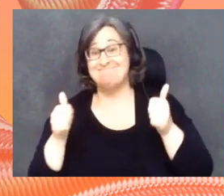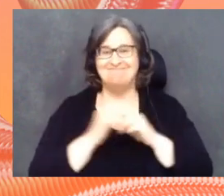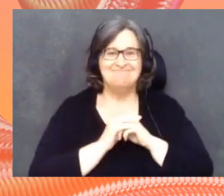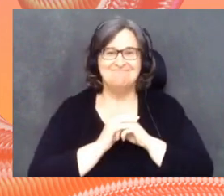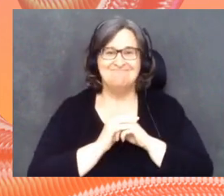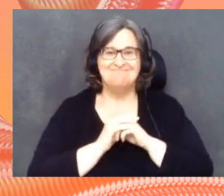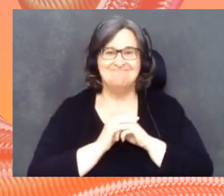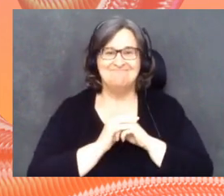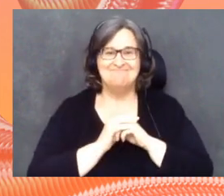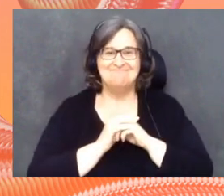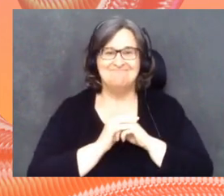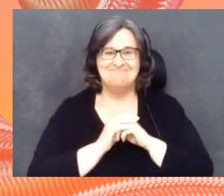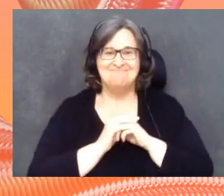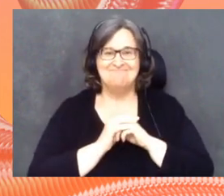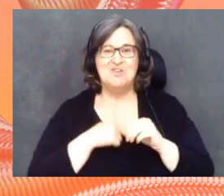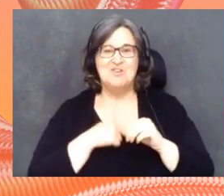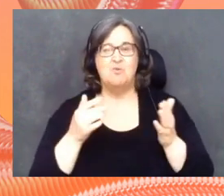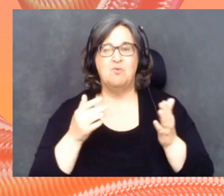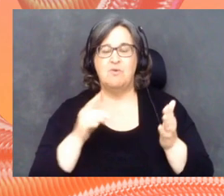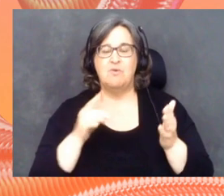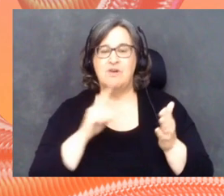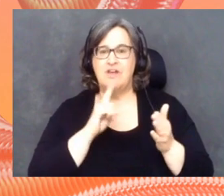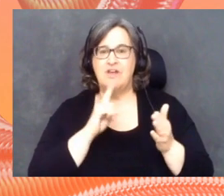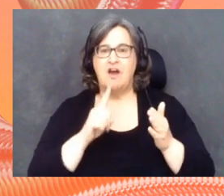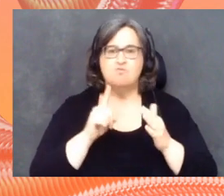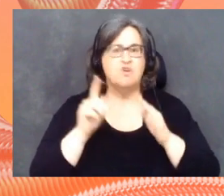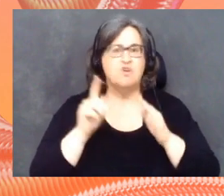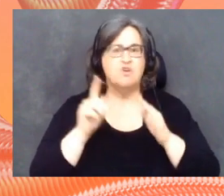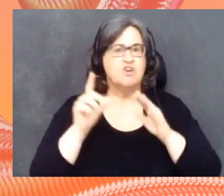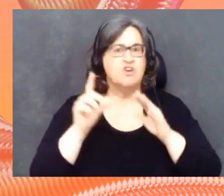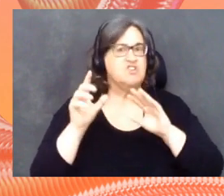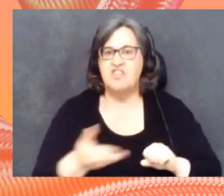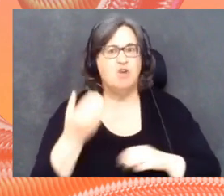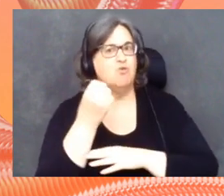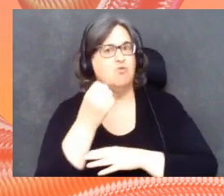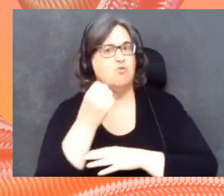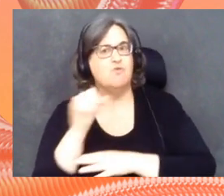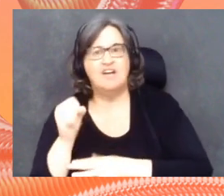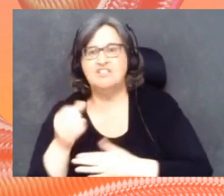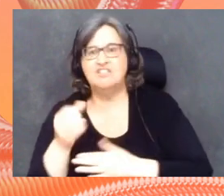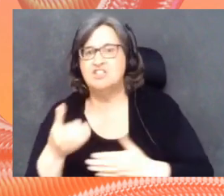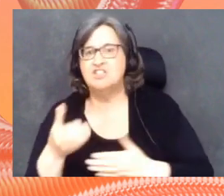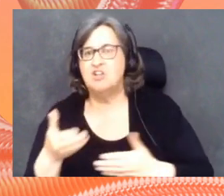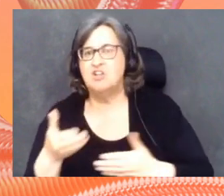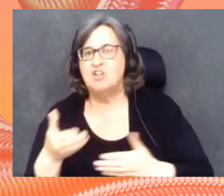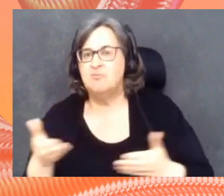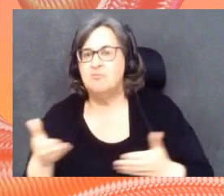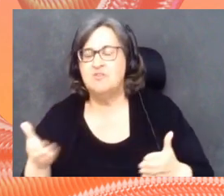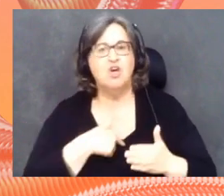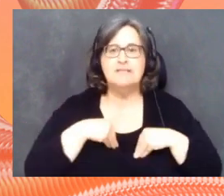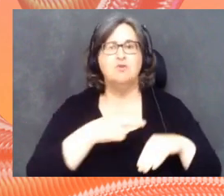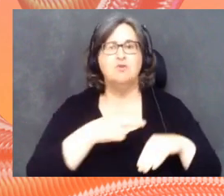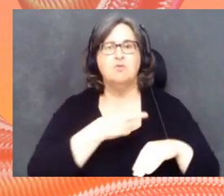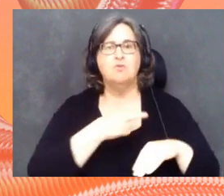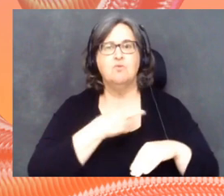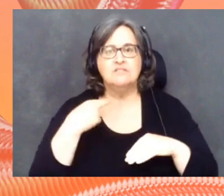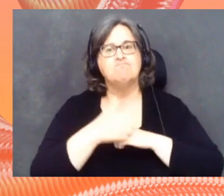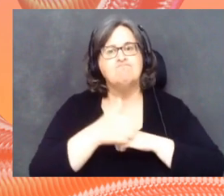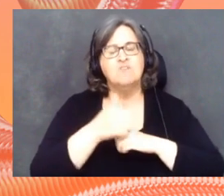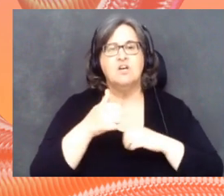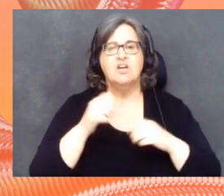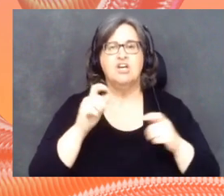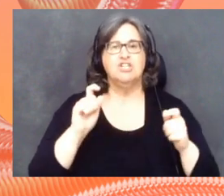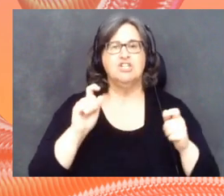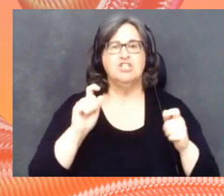you know, we're rising up here. We're tearing shit down. We're taking the risk of changing the compass that